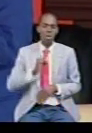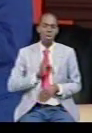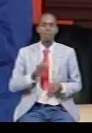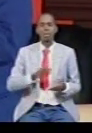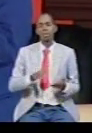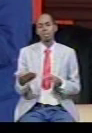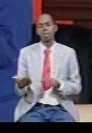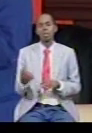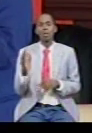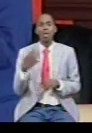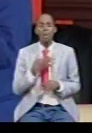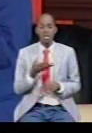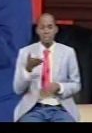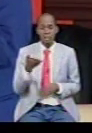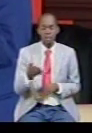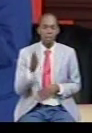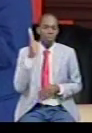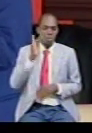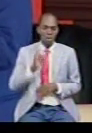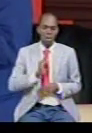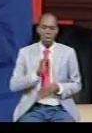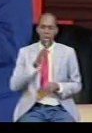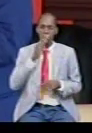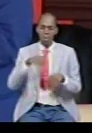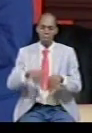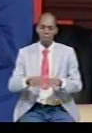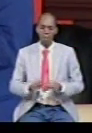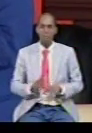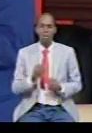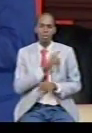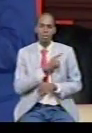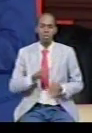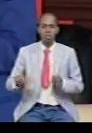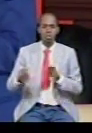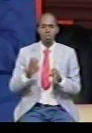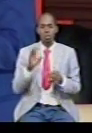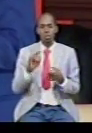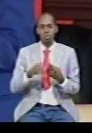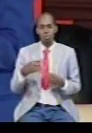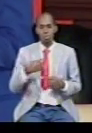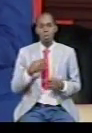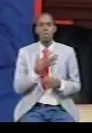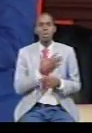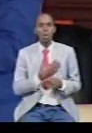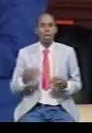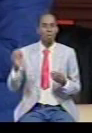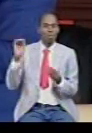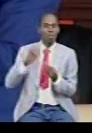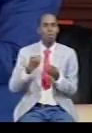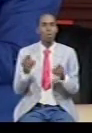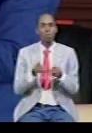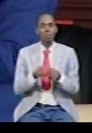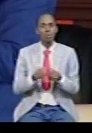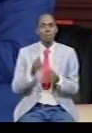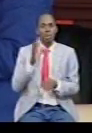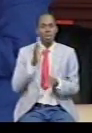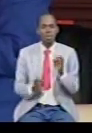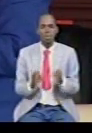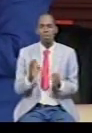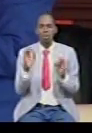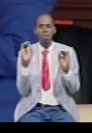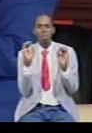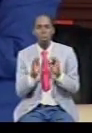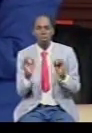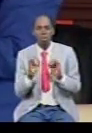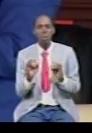and there will I be buried. The Lord do so to me, and more also, if aught but